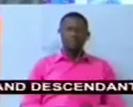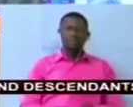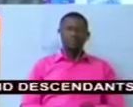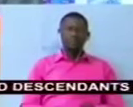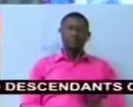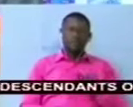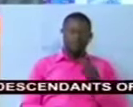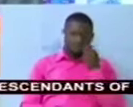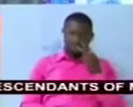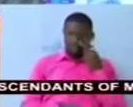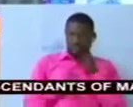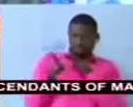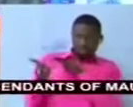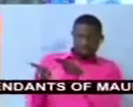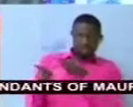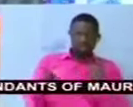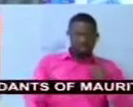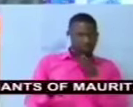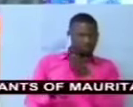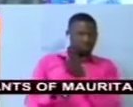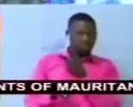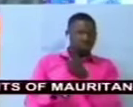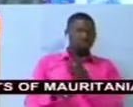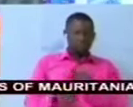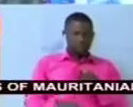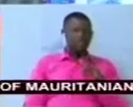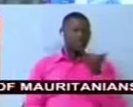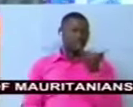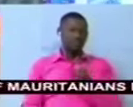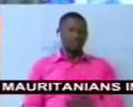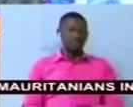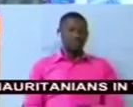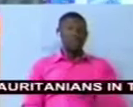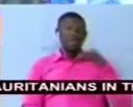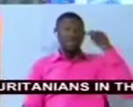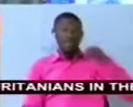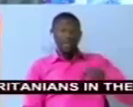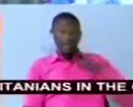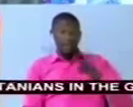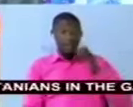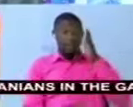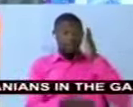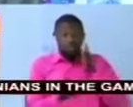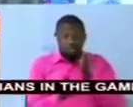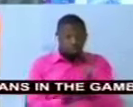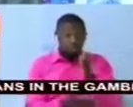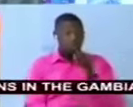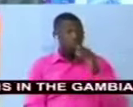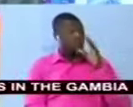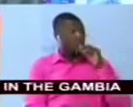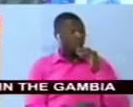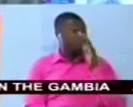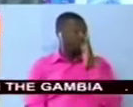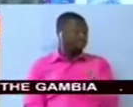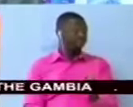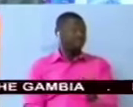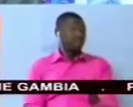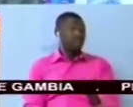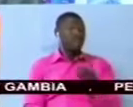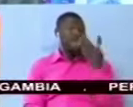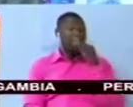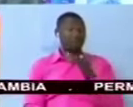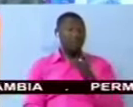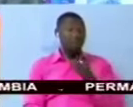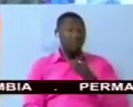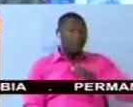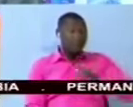yes. Ñu ne ma fii dëgg a fee day dox de. Here is only the truth that. Soo bañee mel ni ñi. If you don't want to be like